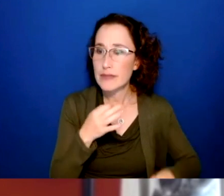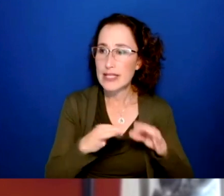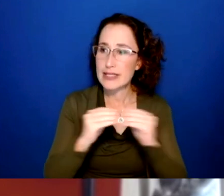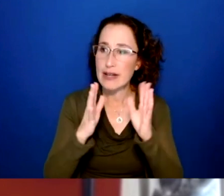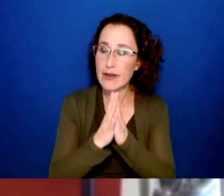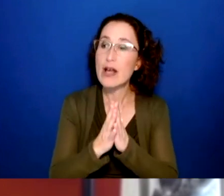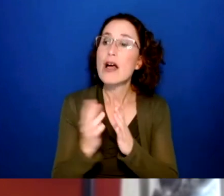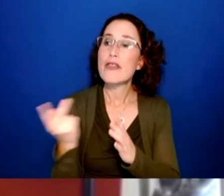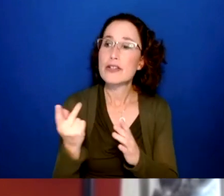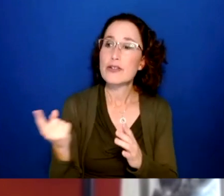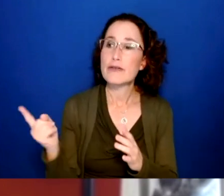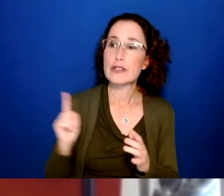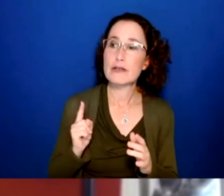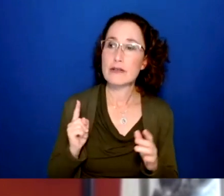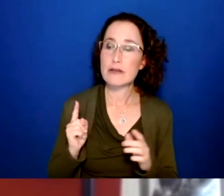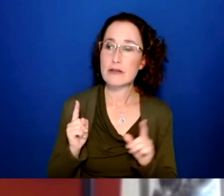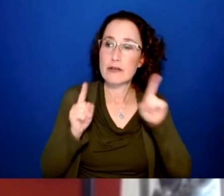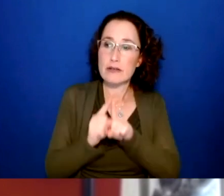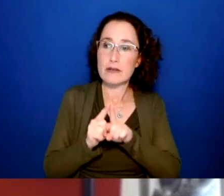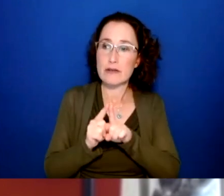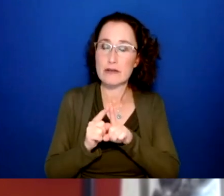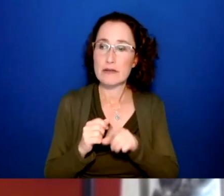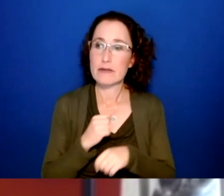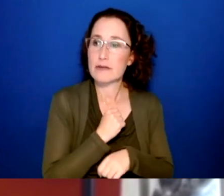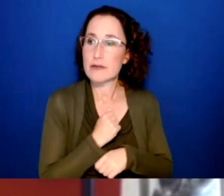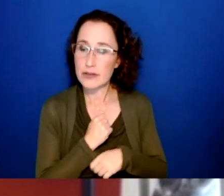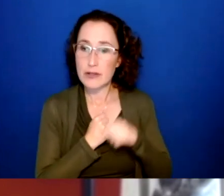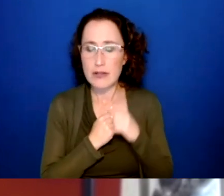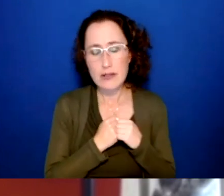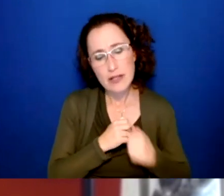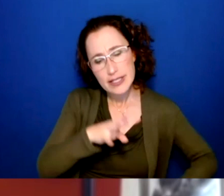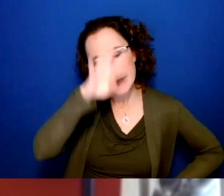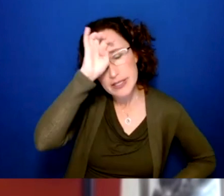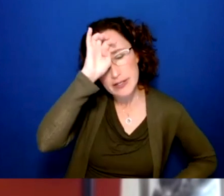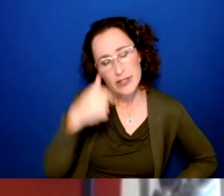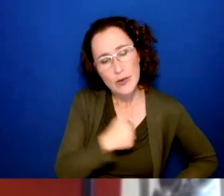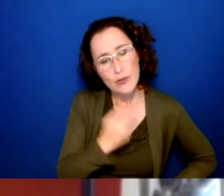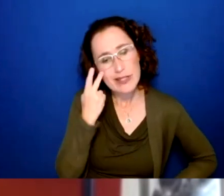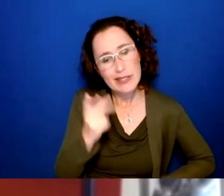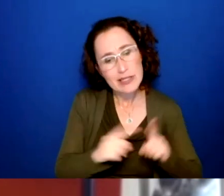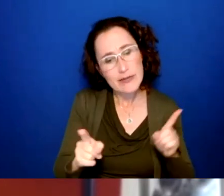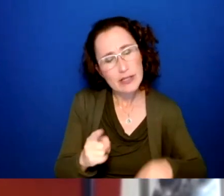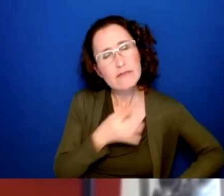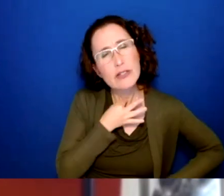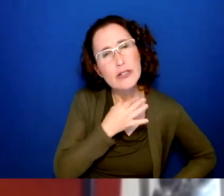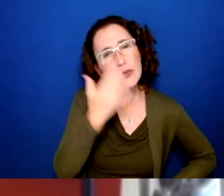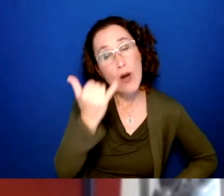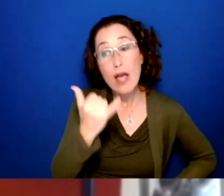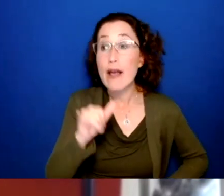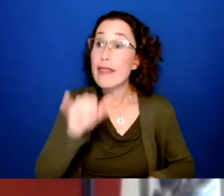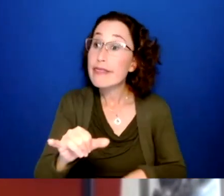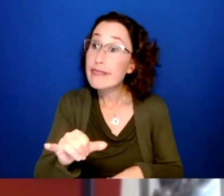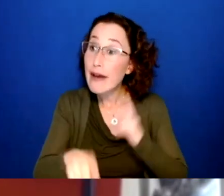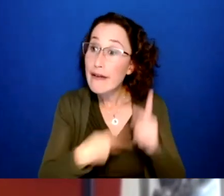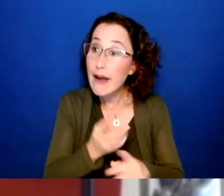shoulder to shoulder, and we said, isn't it mysterious that we do see this differently? I wonder why. And it's only through a conversation like